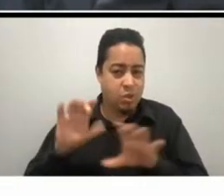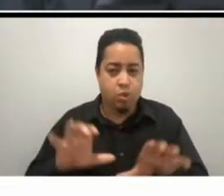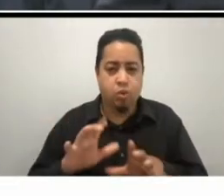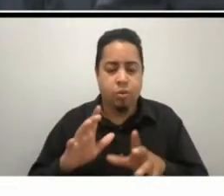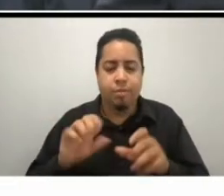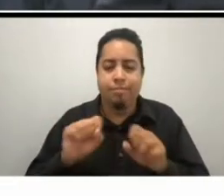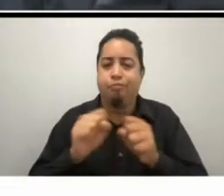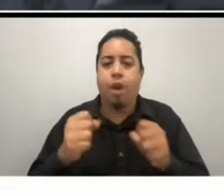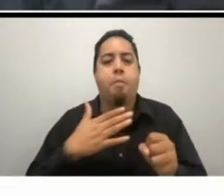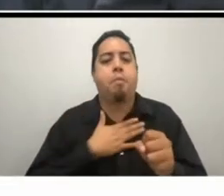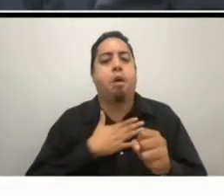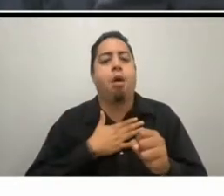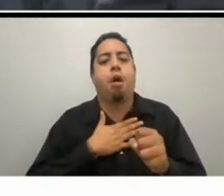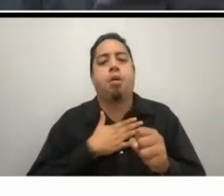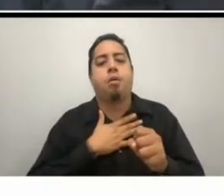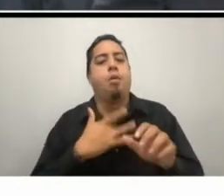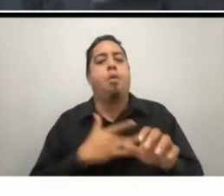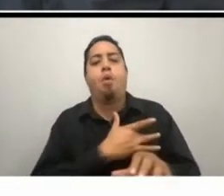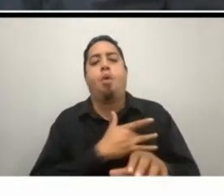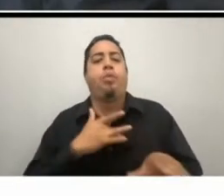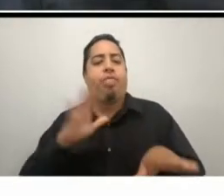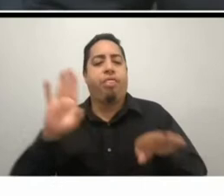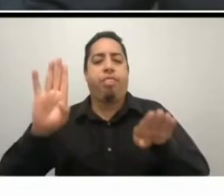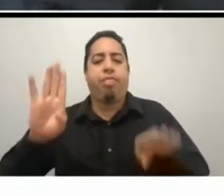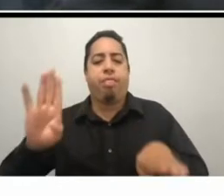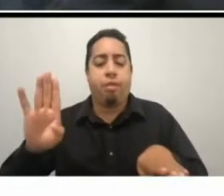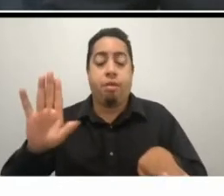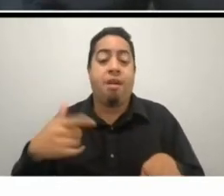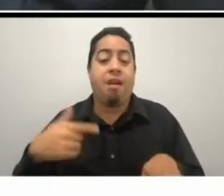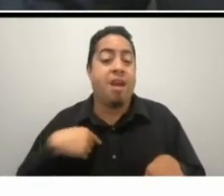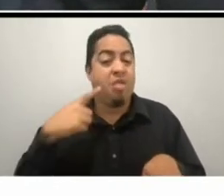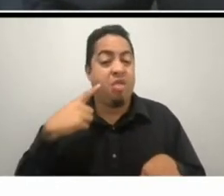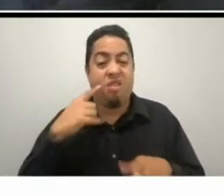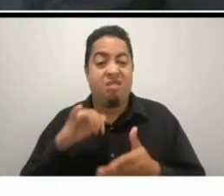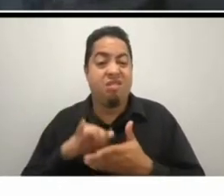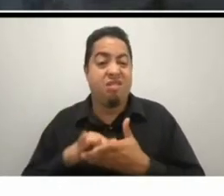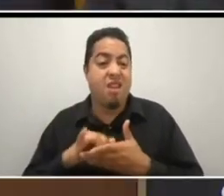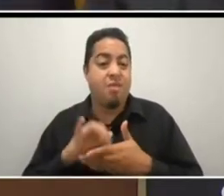oath. And I think that was up to that point.